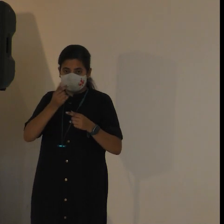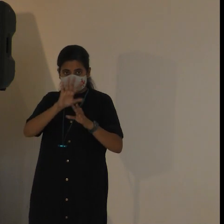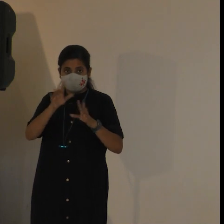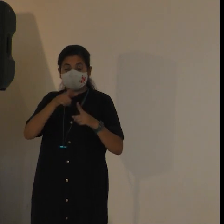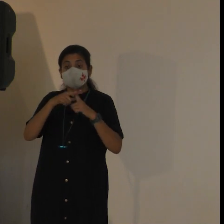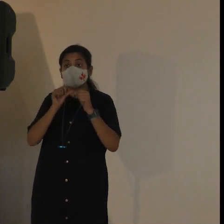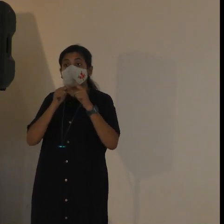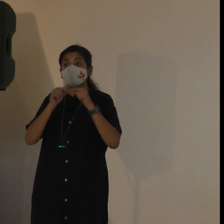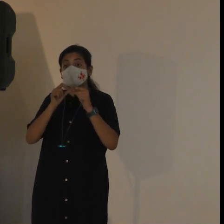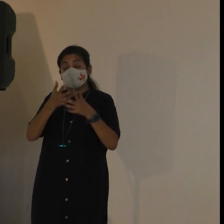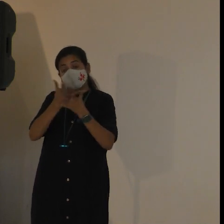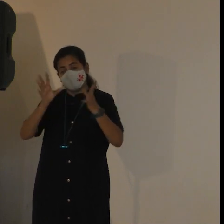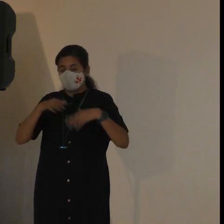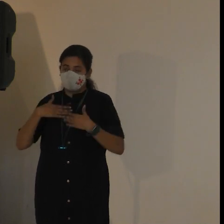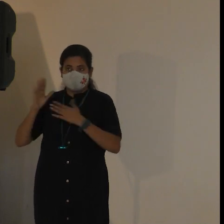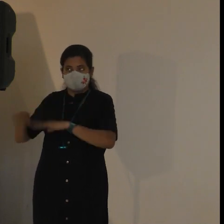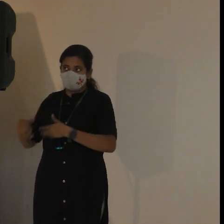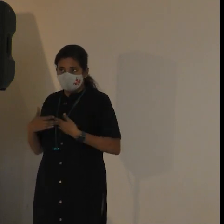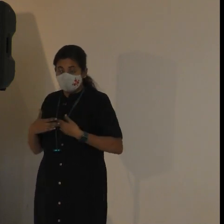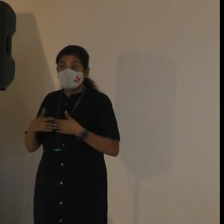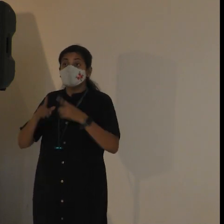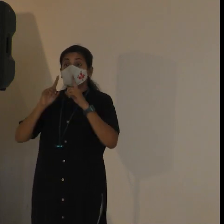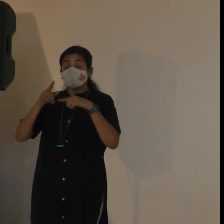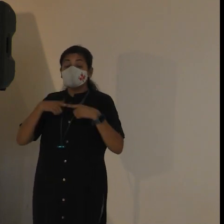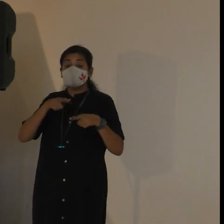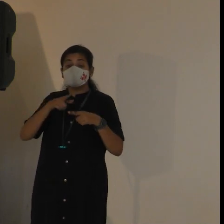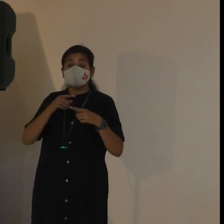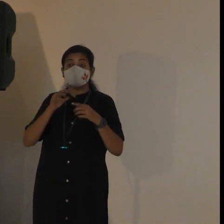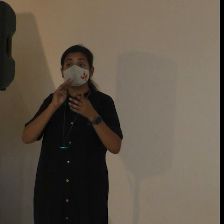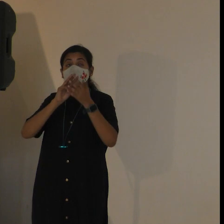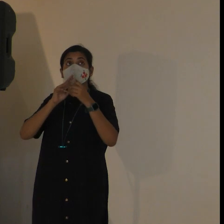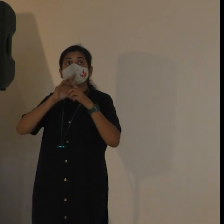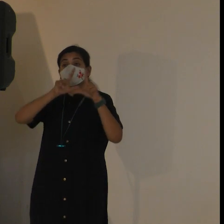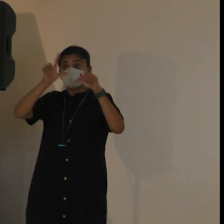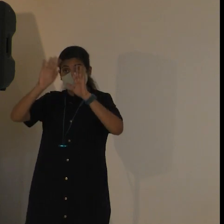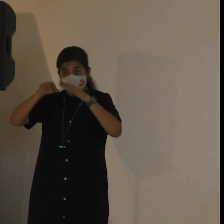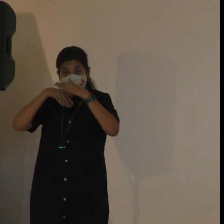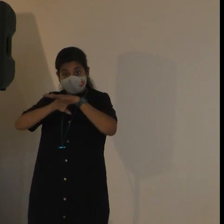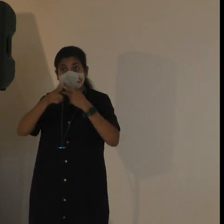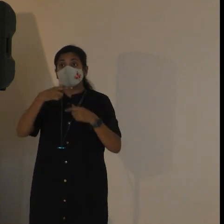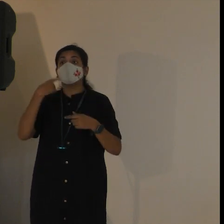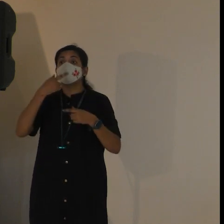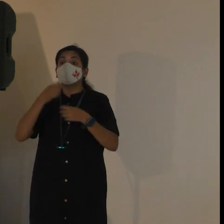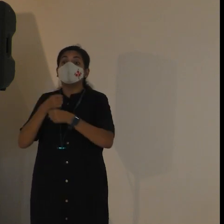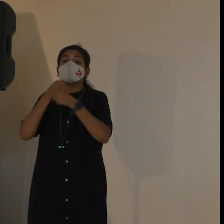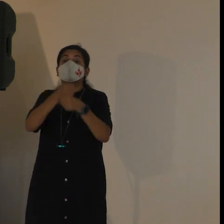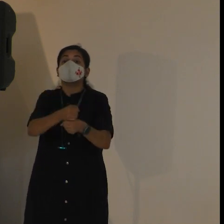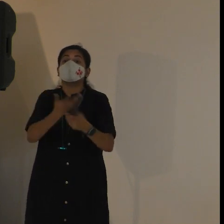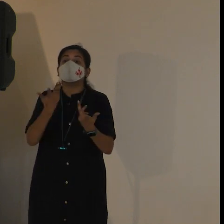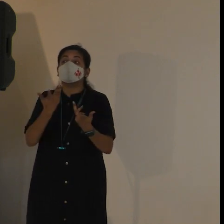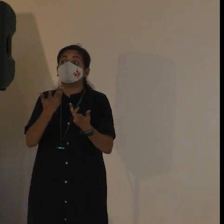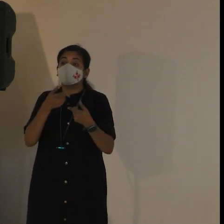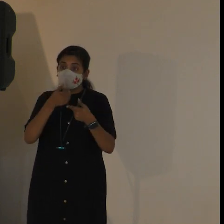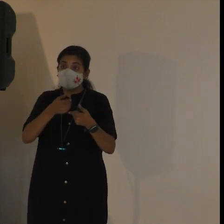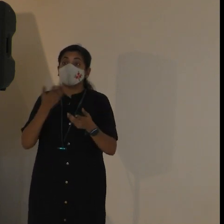of data about the object. So in the museum metadata, there is usually information about who donated the object, not